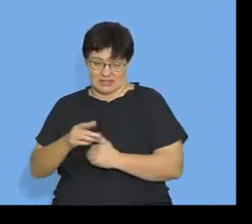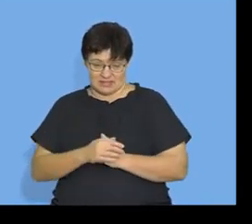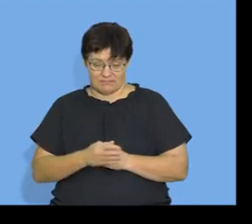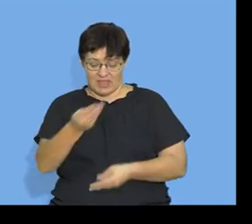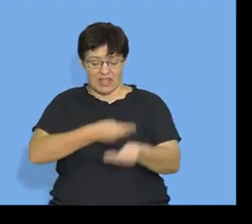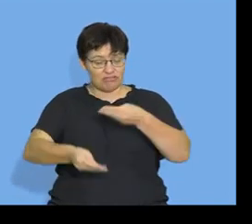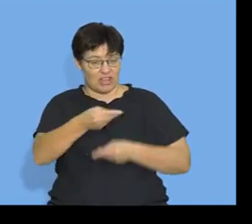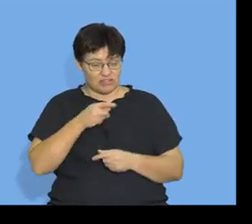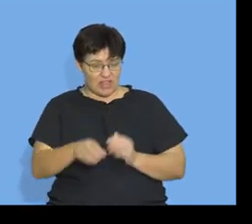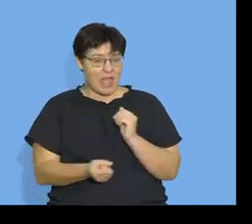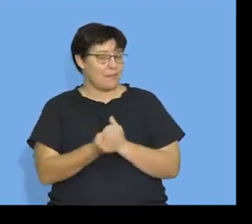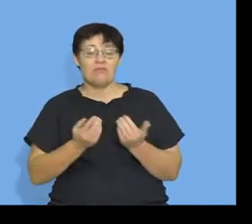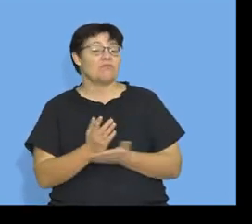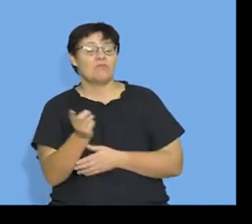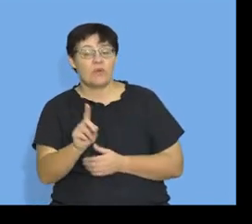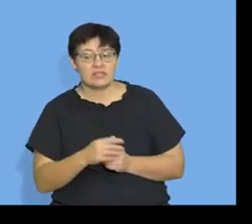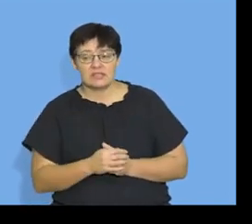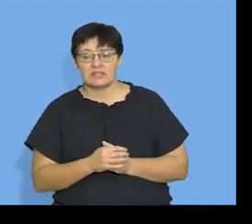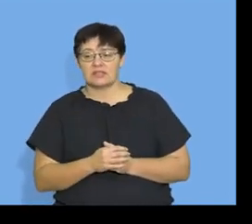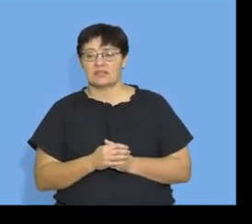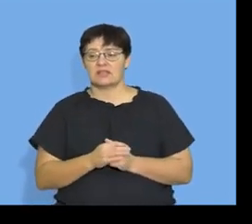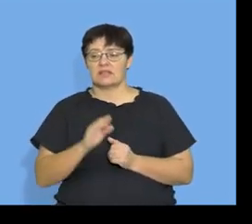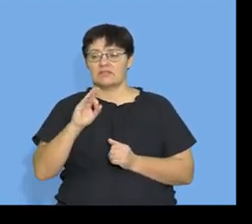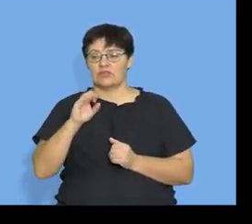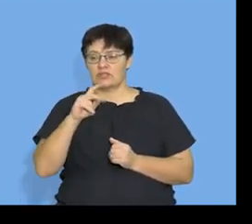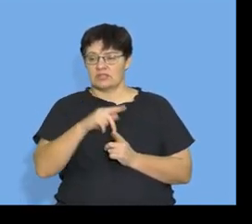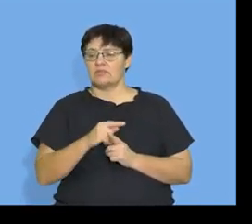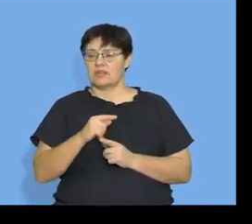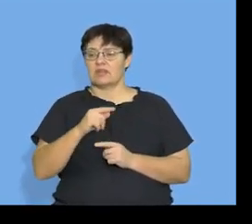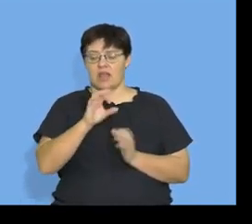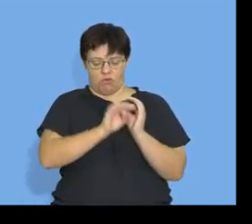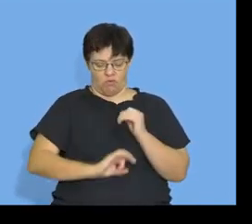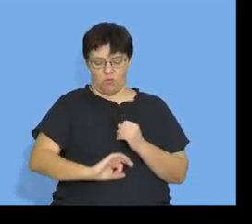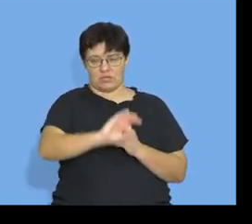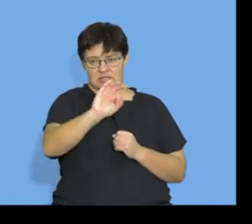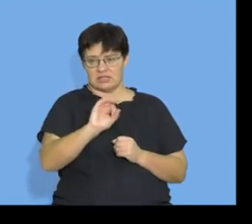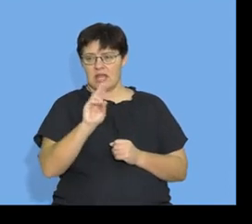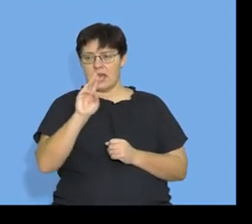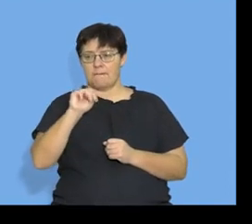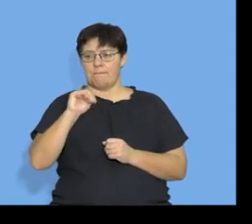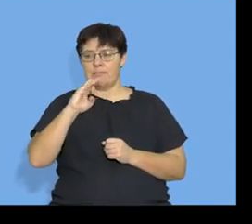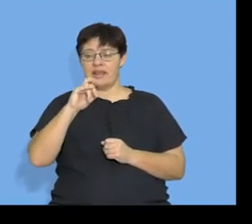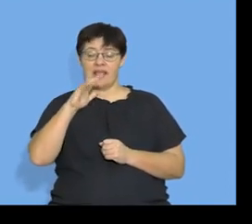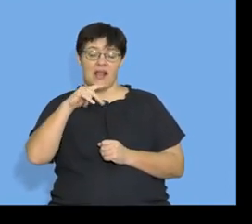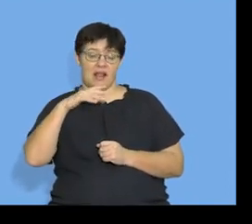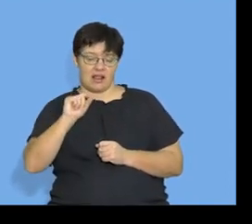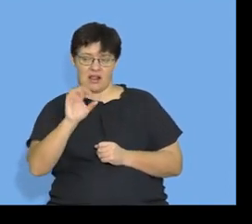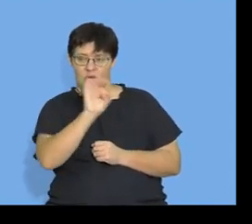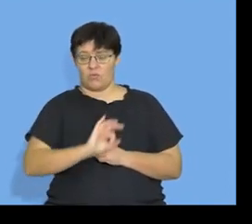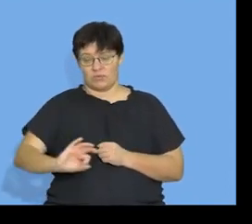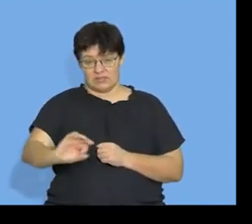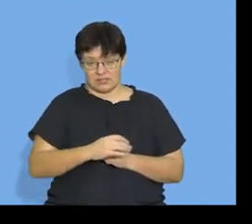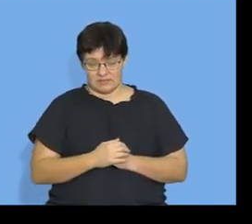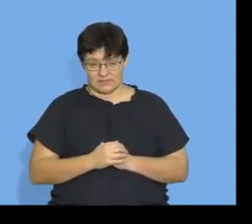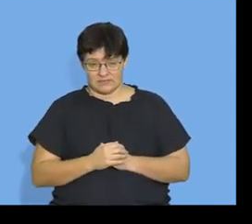exchange of materials happens through what we call the umbilical cord, which contains your fetal veins